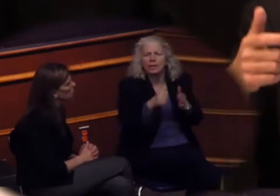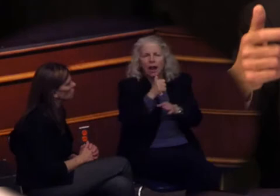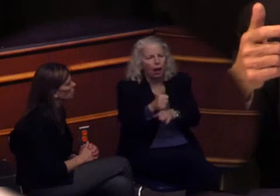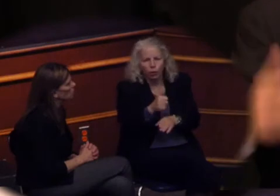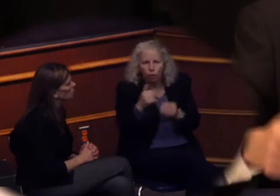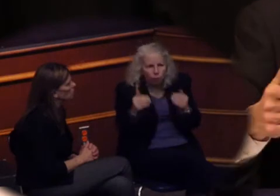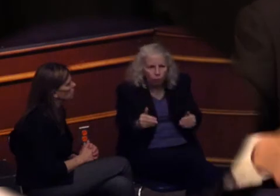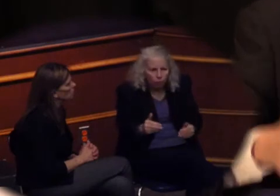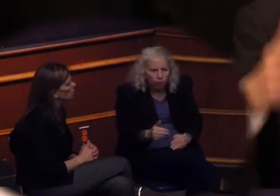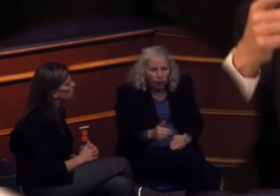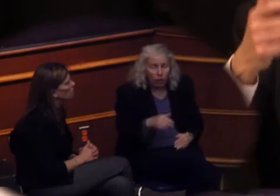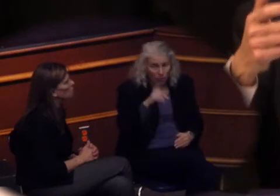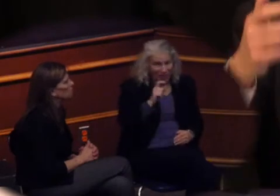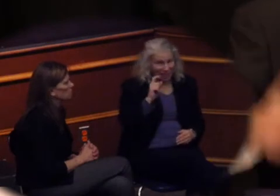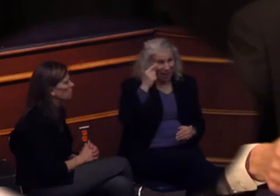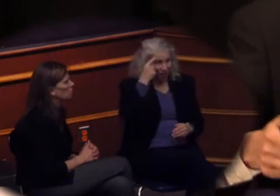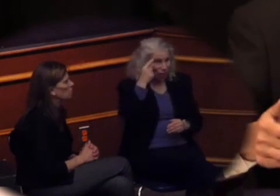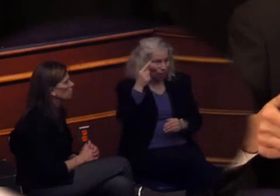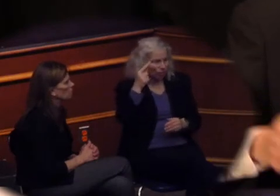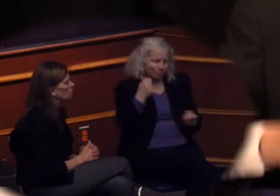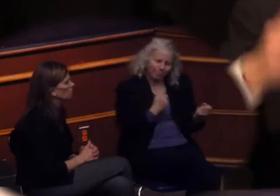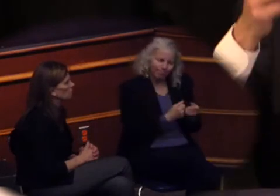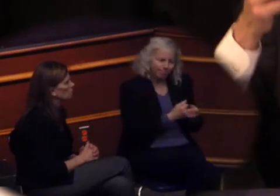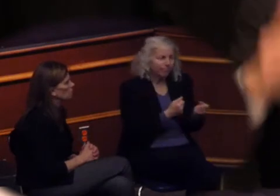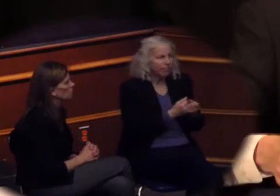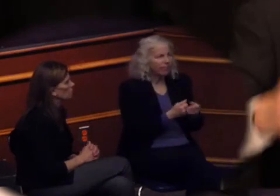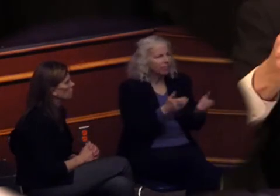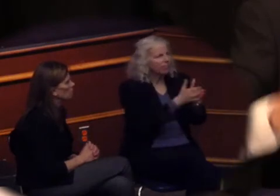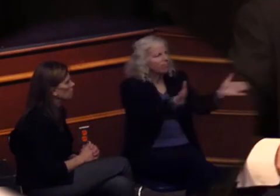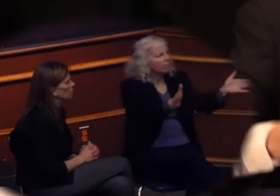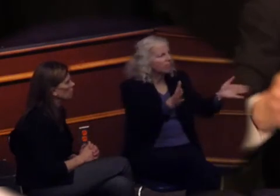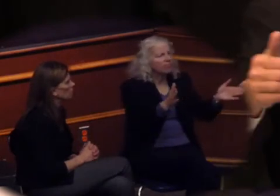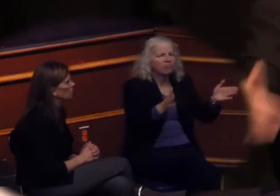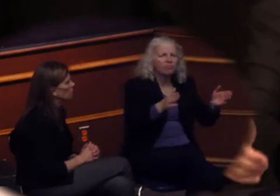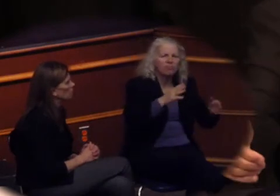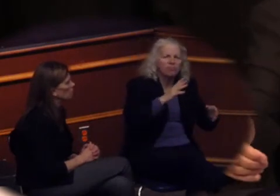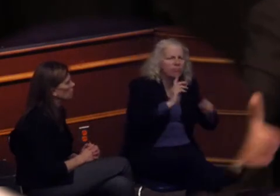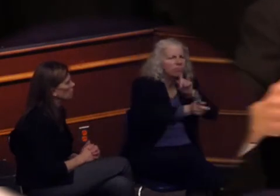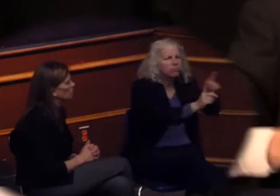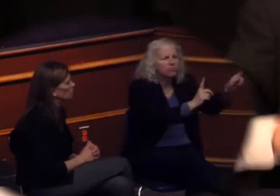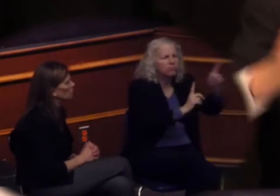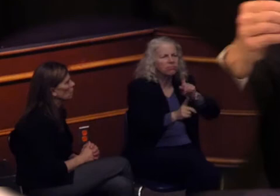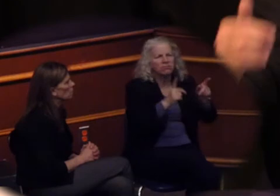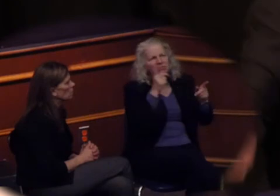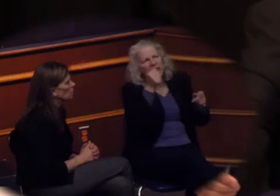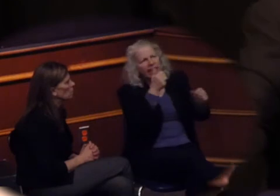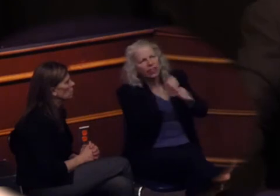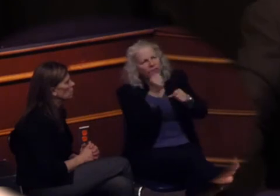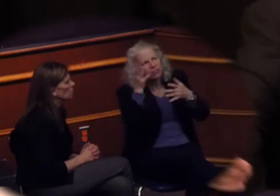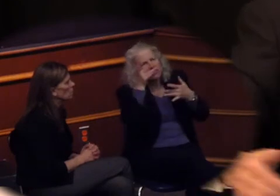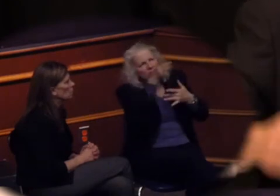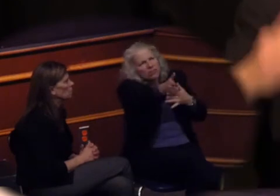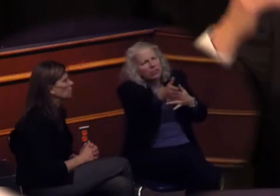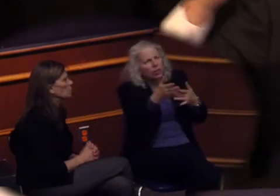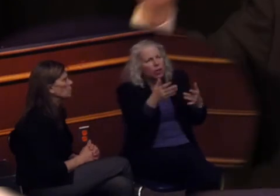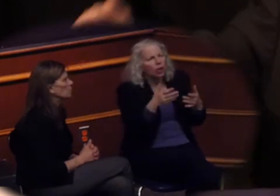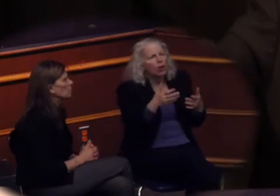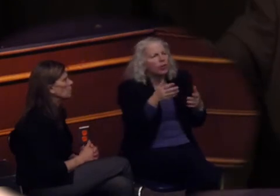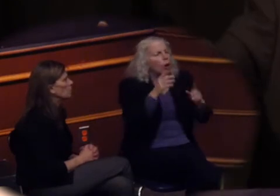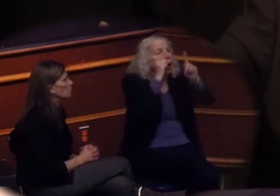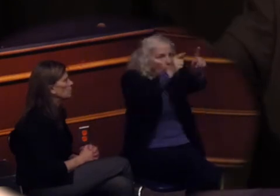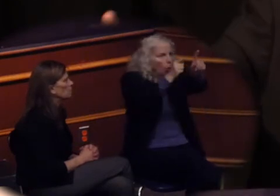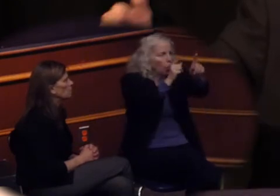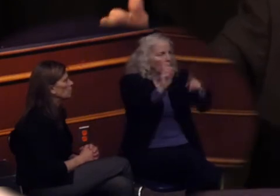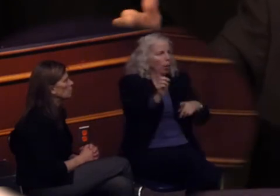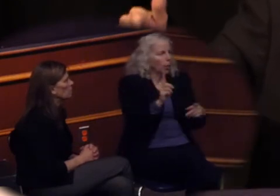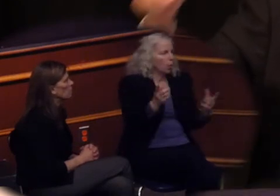governor for a statewide conversation where we commit to a path over 10 years that gets us what we really want, which is not only